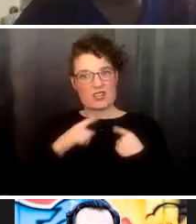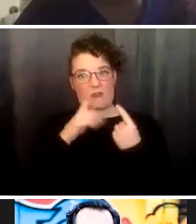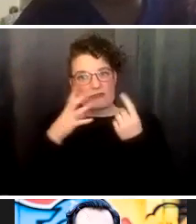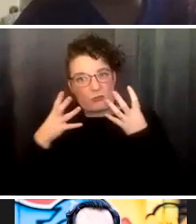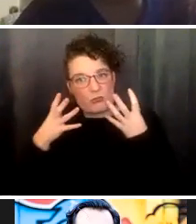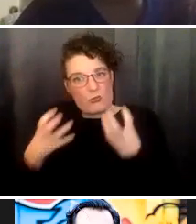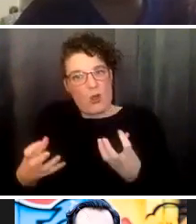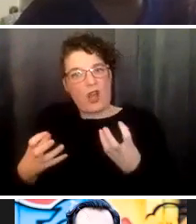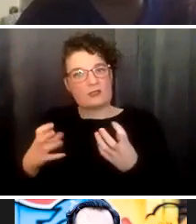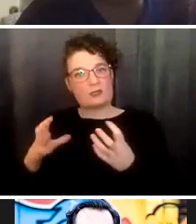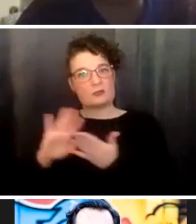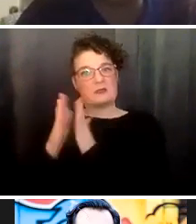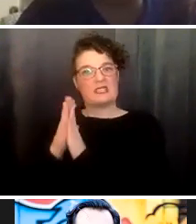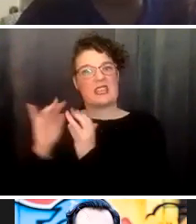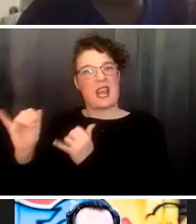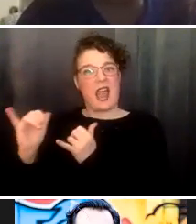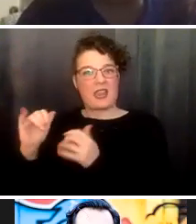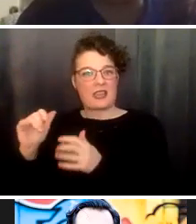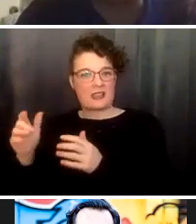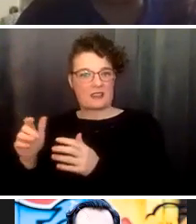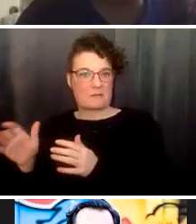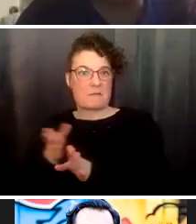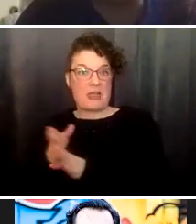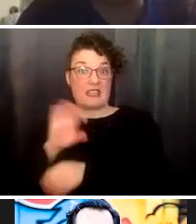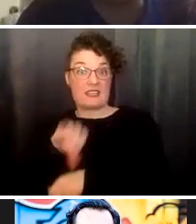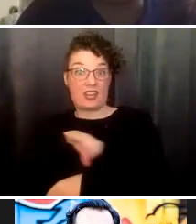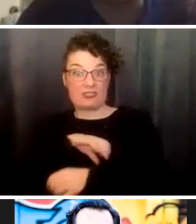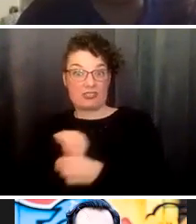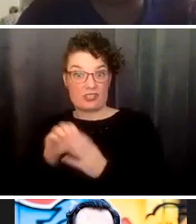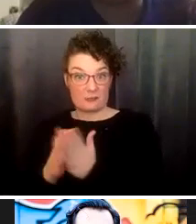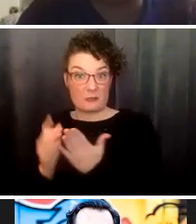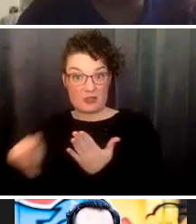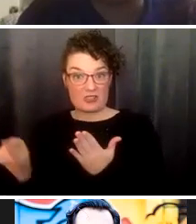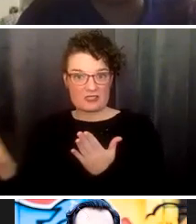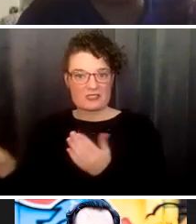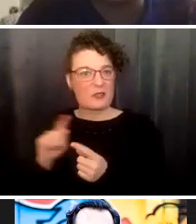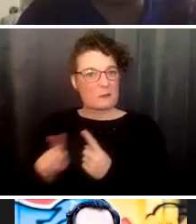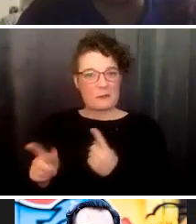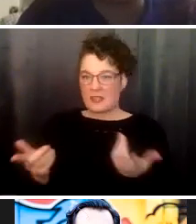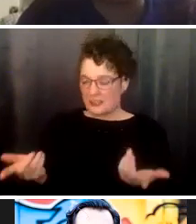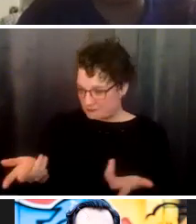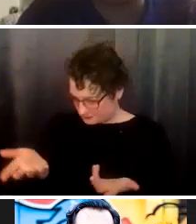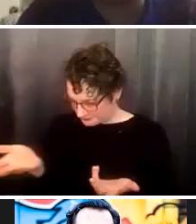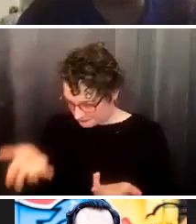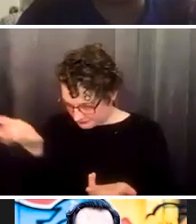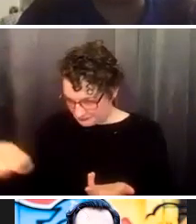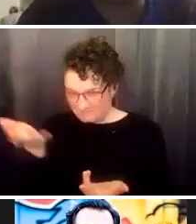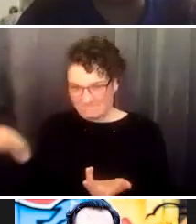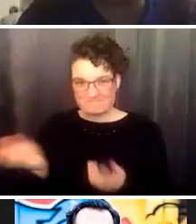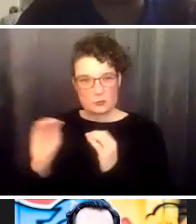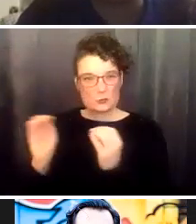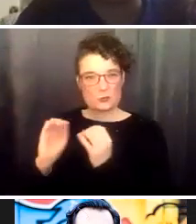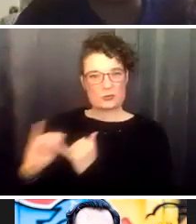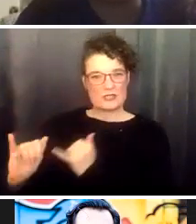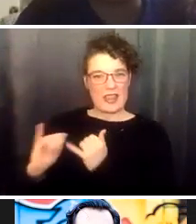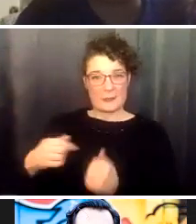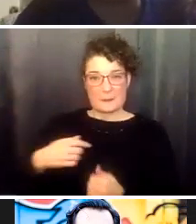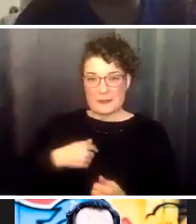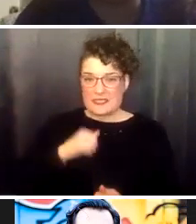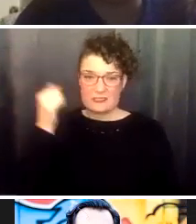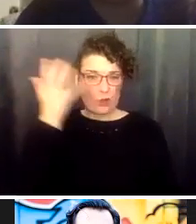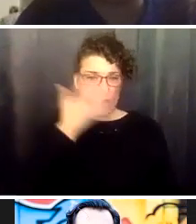the protagonists that I read about, but never finding myself represented and finding people that looked like